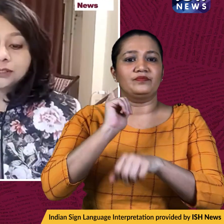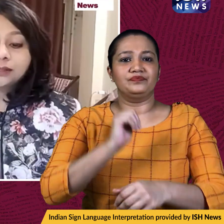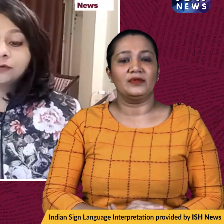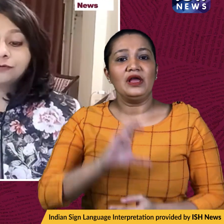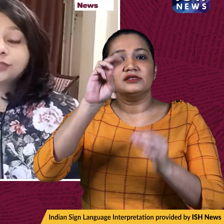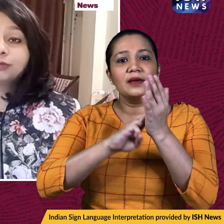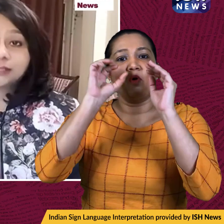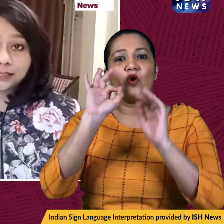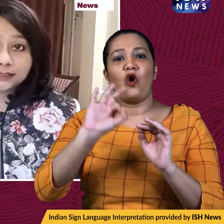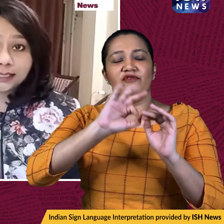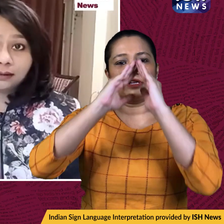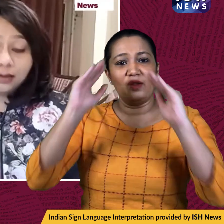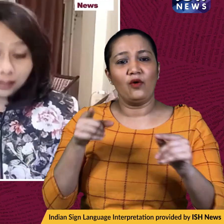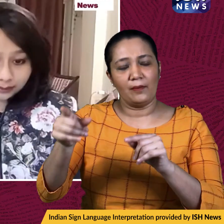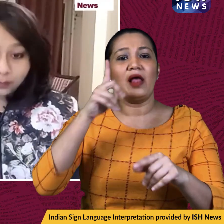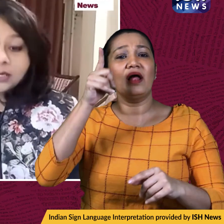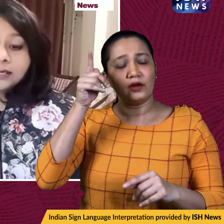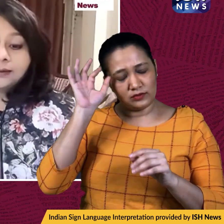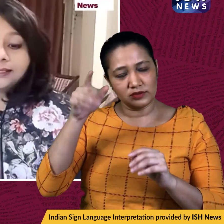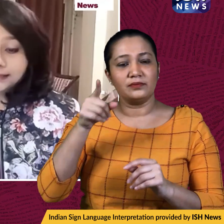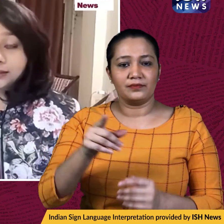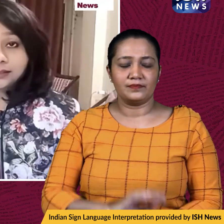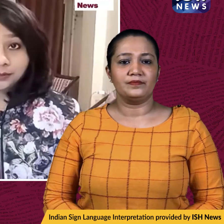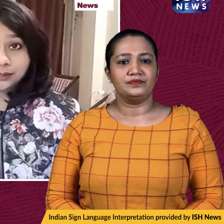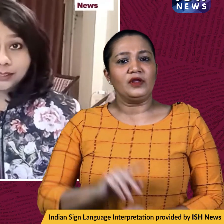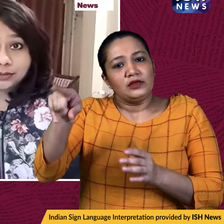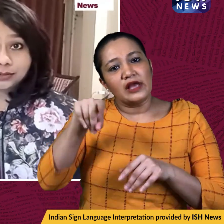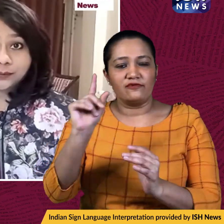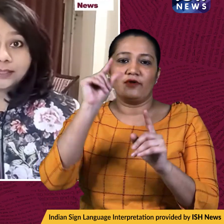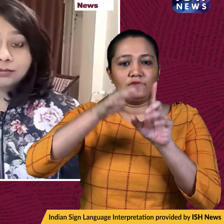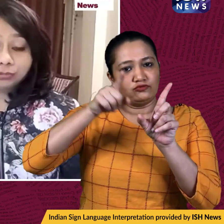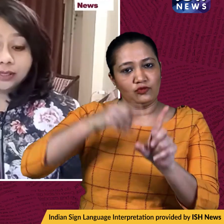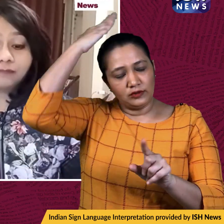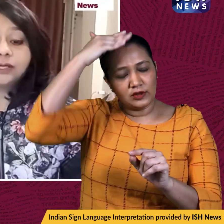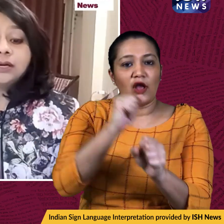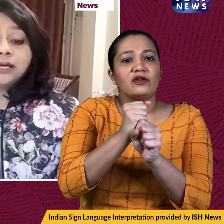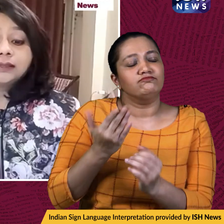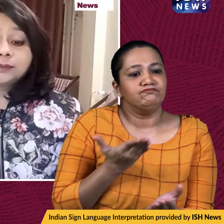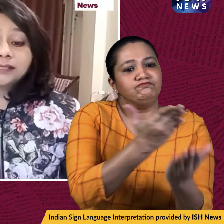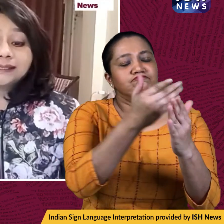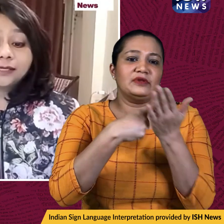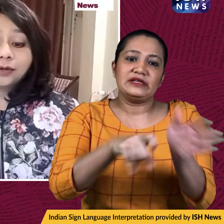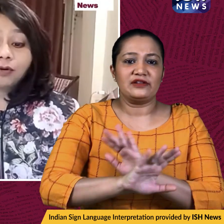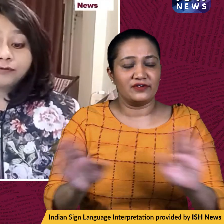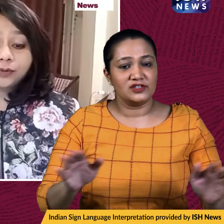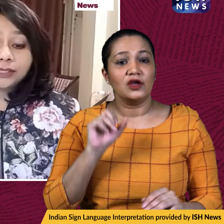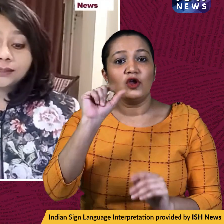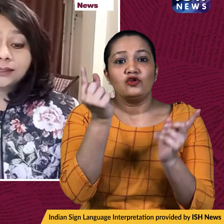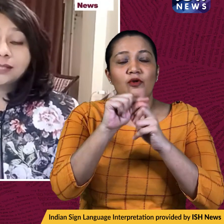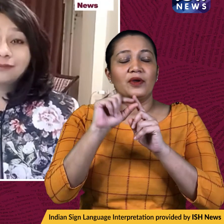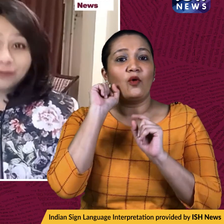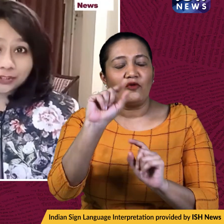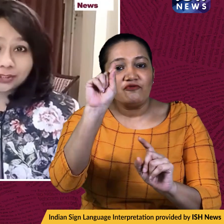Chief Minister's official residence in Lucknow. Now, he tendered his resignation as well to the governor. This marks the end of